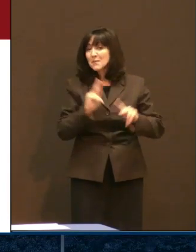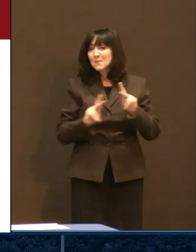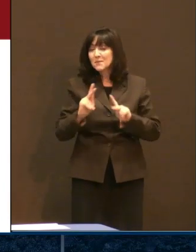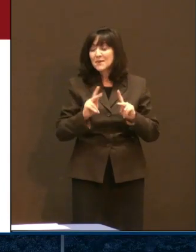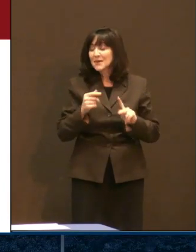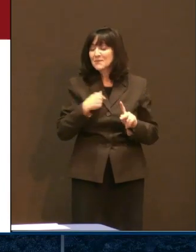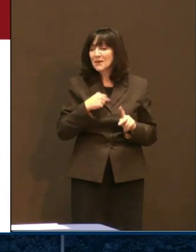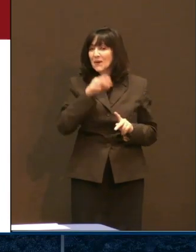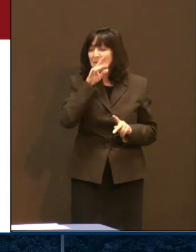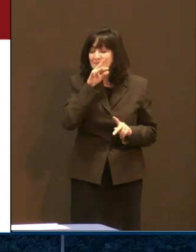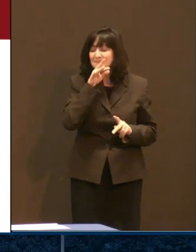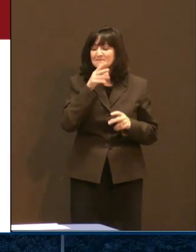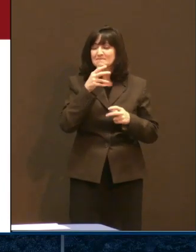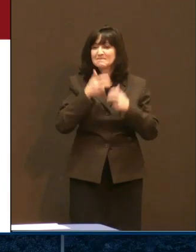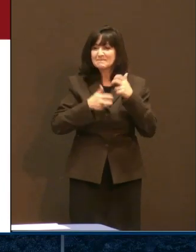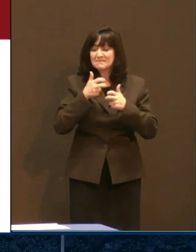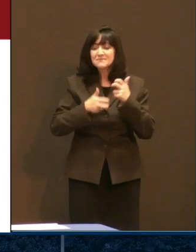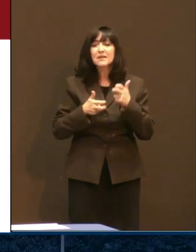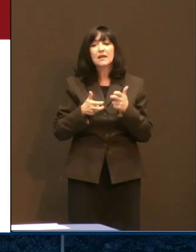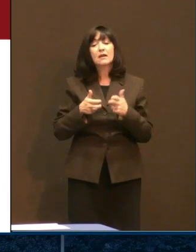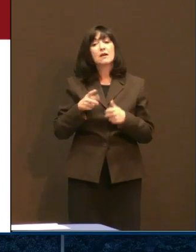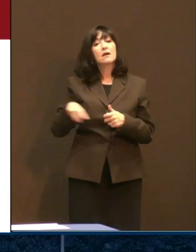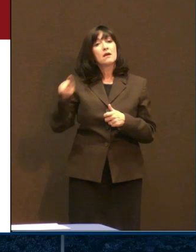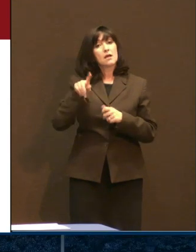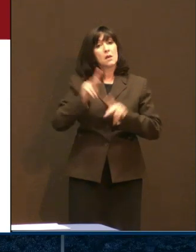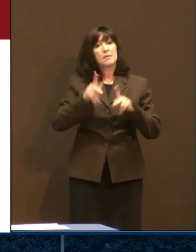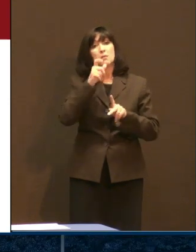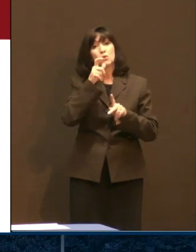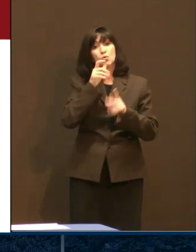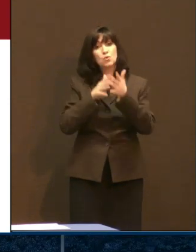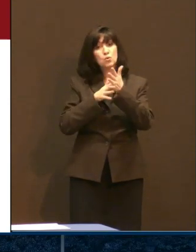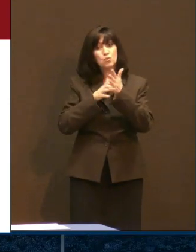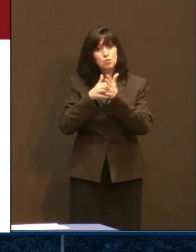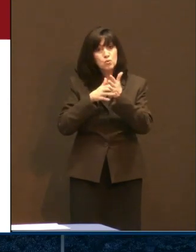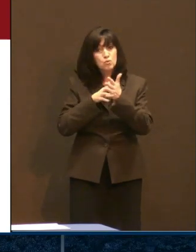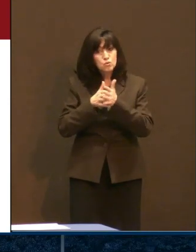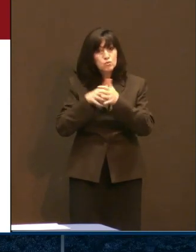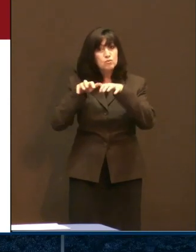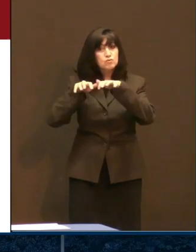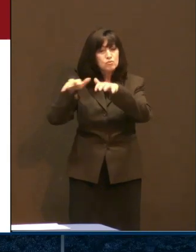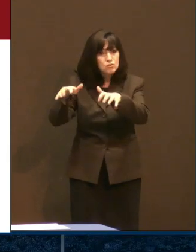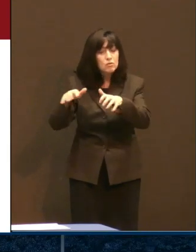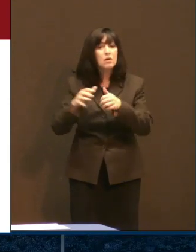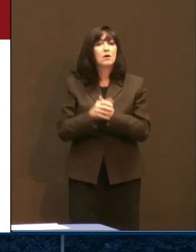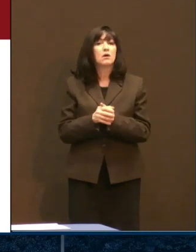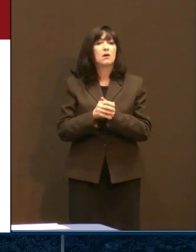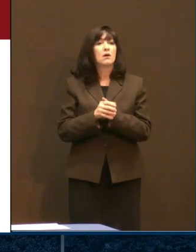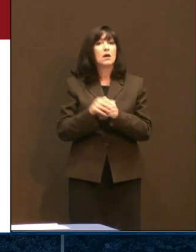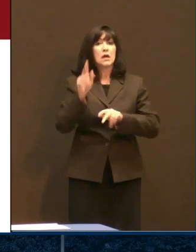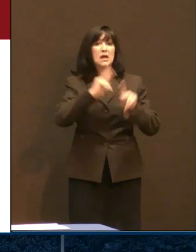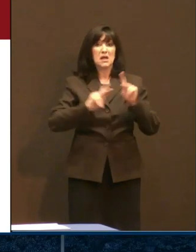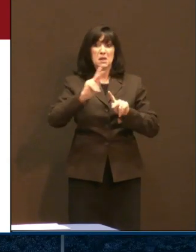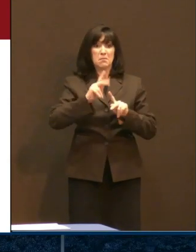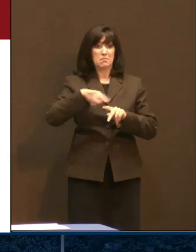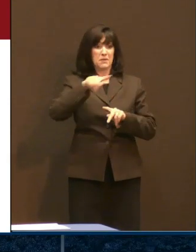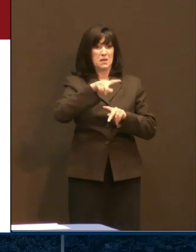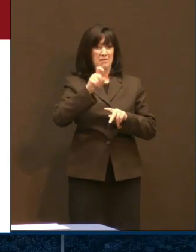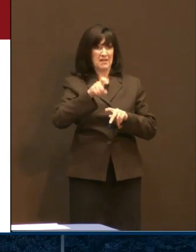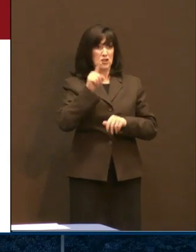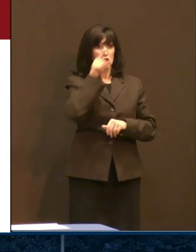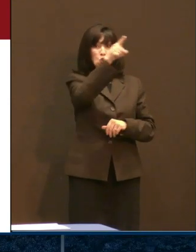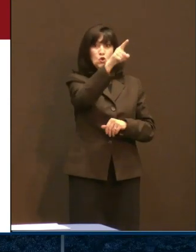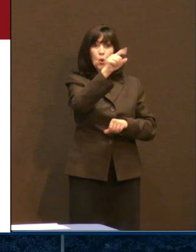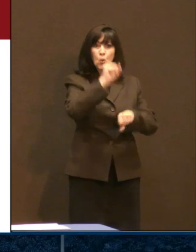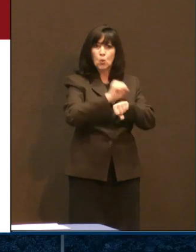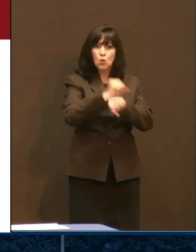communities are a special area of focus, and those in the essential workforce. So you'll see more about that changing guidance as we